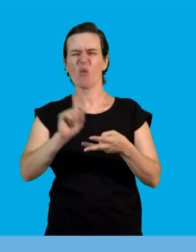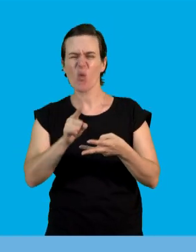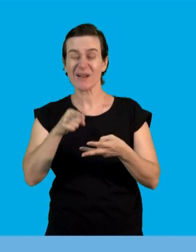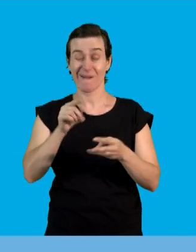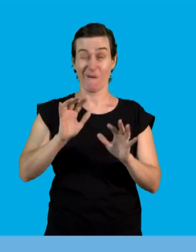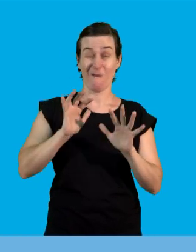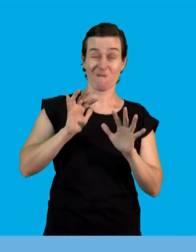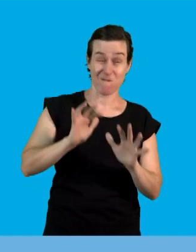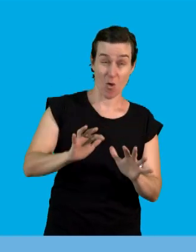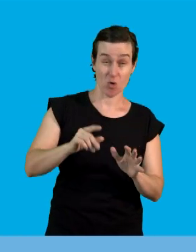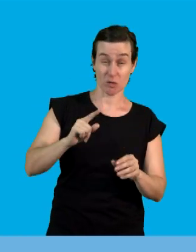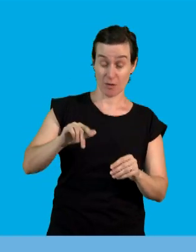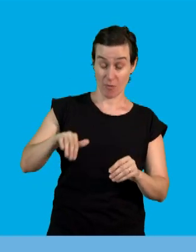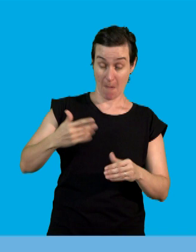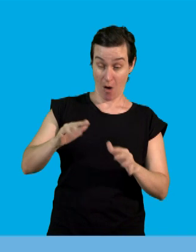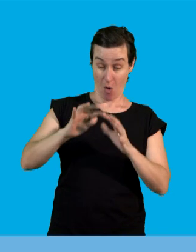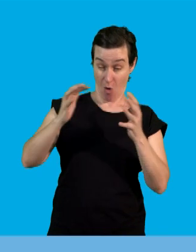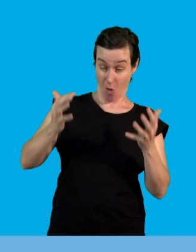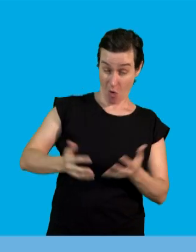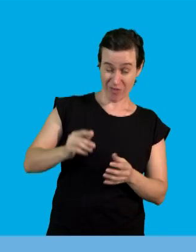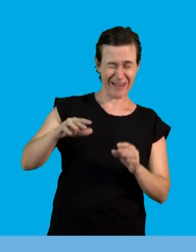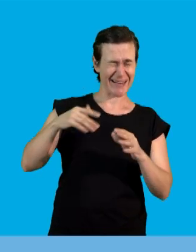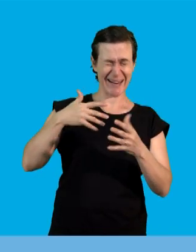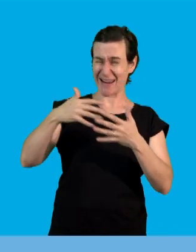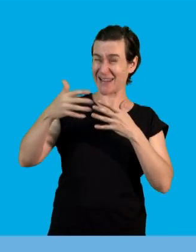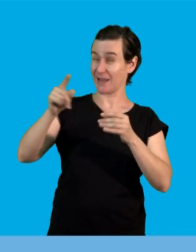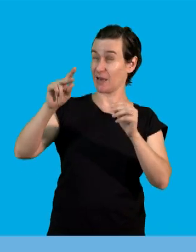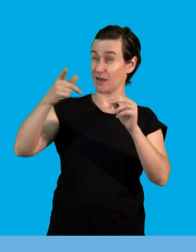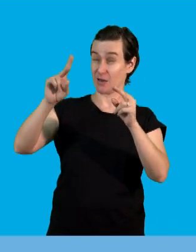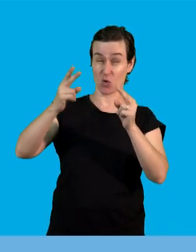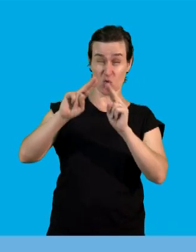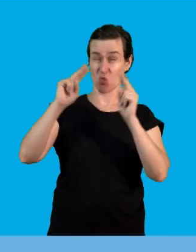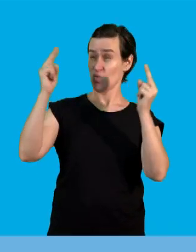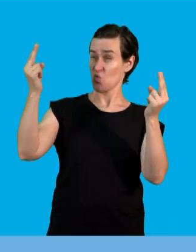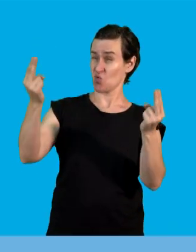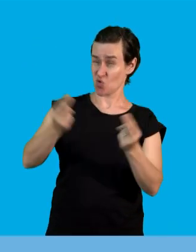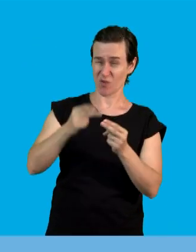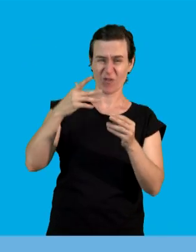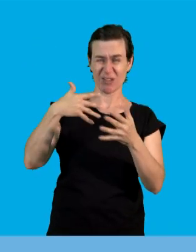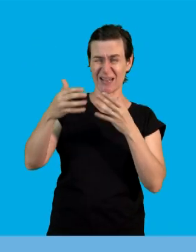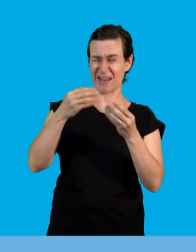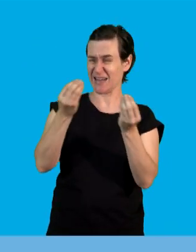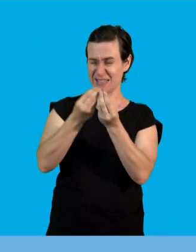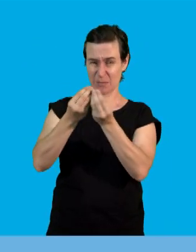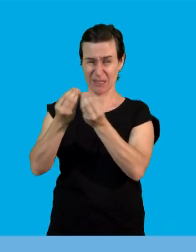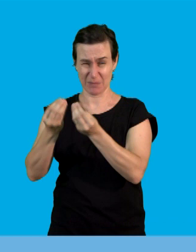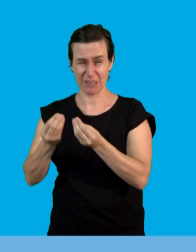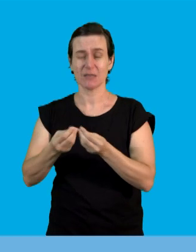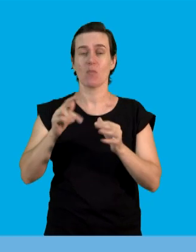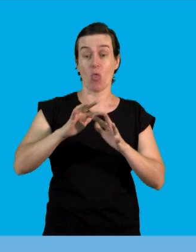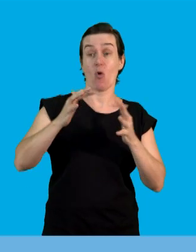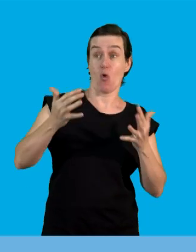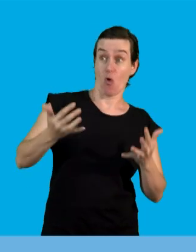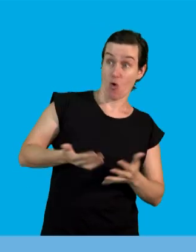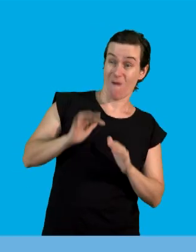attractive force that is exerted by the Earth on all objects in the universe. So the gravitational force is the attractive force